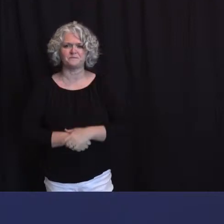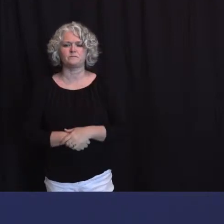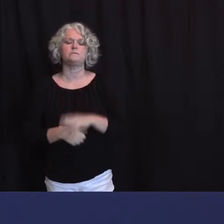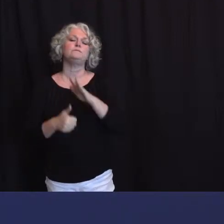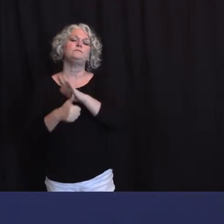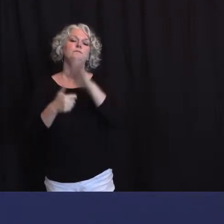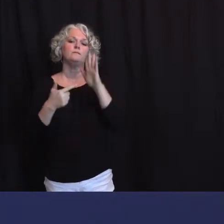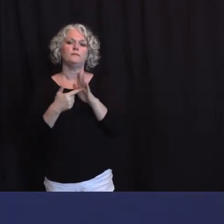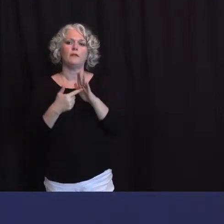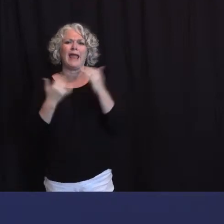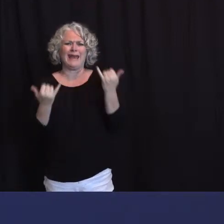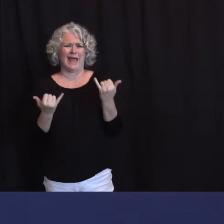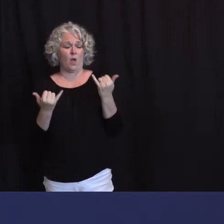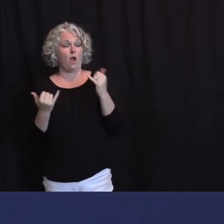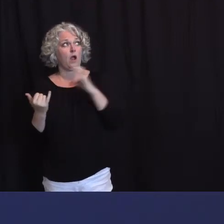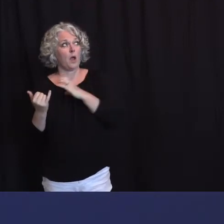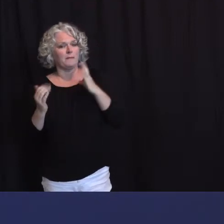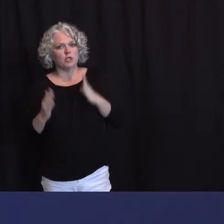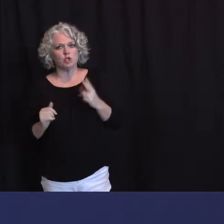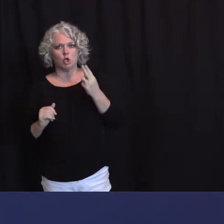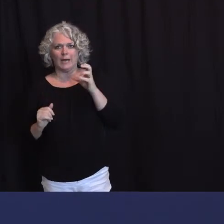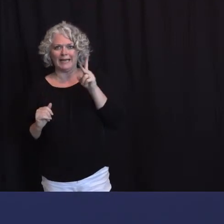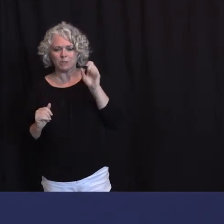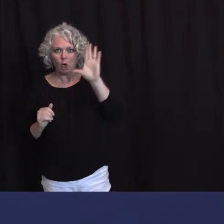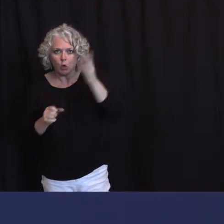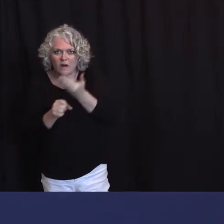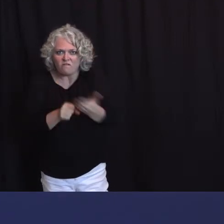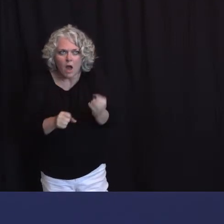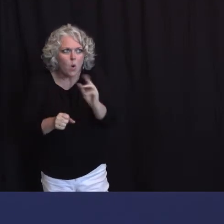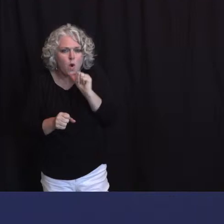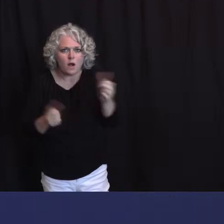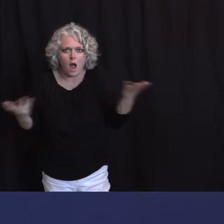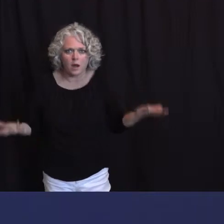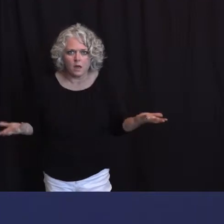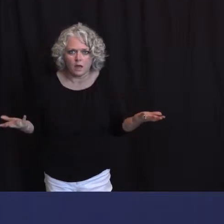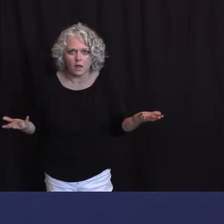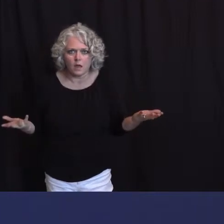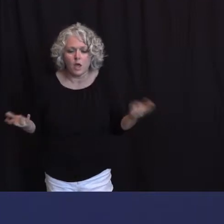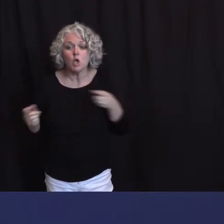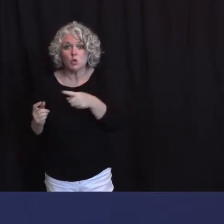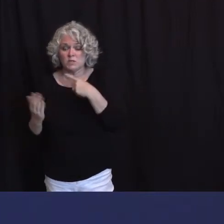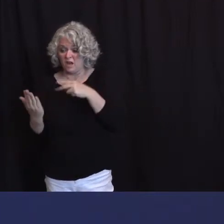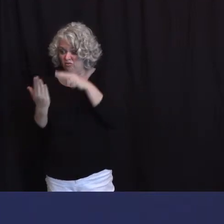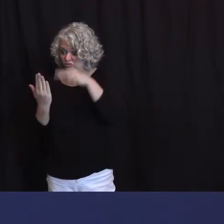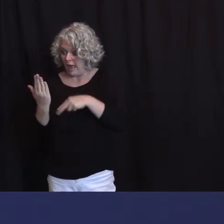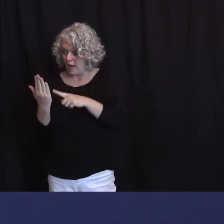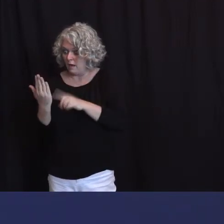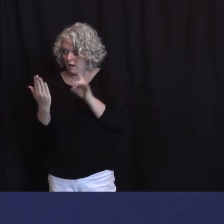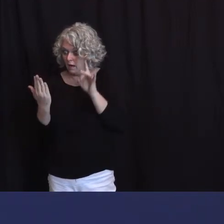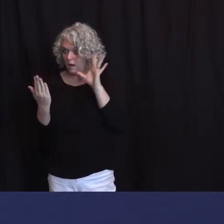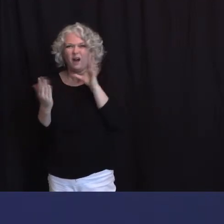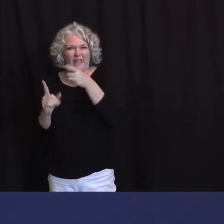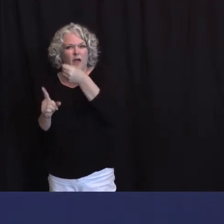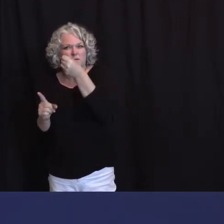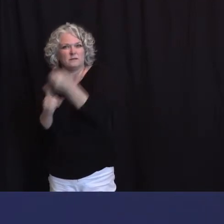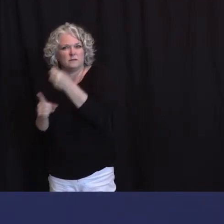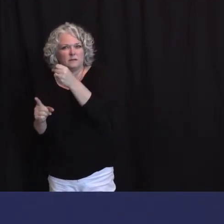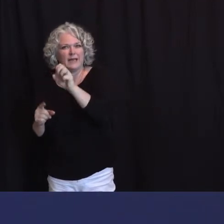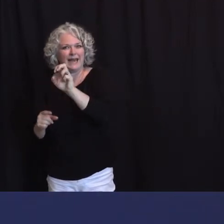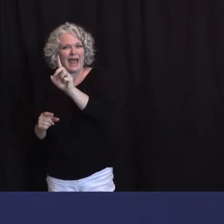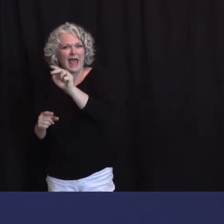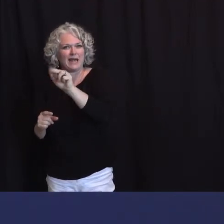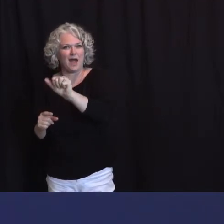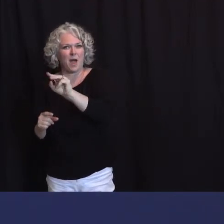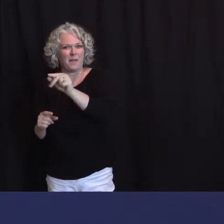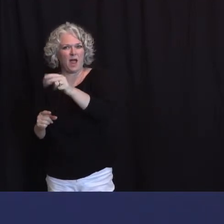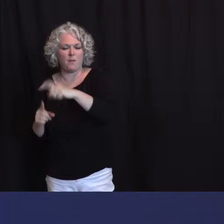with Commissioner Hicks. Are you going to fire him or not? You say you're disturbed by the report. You say it cries out for action.